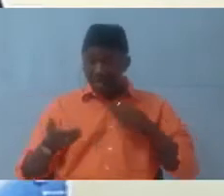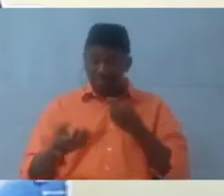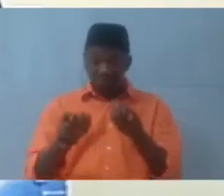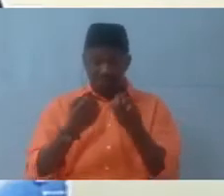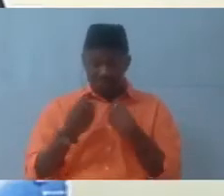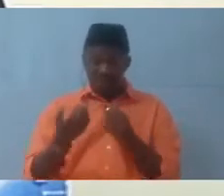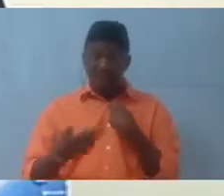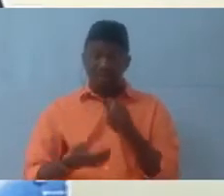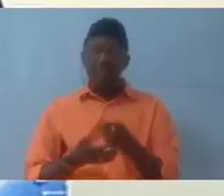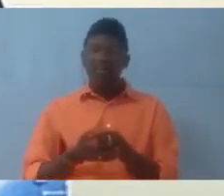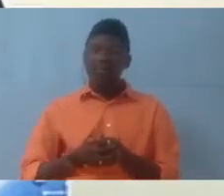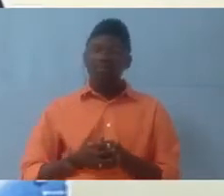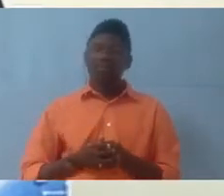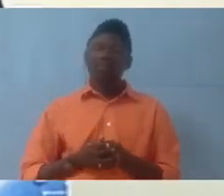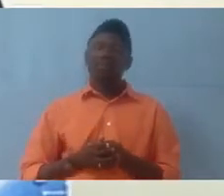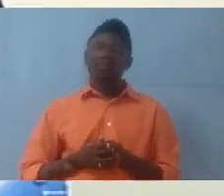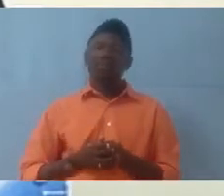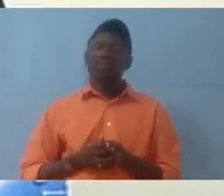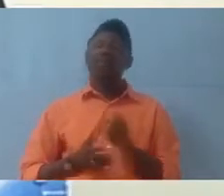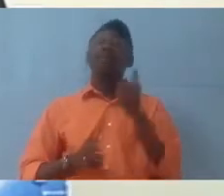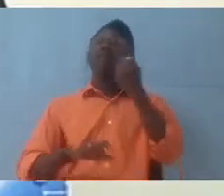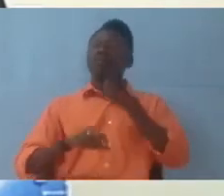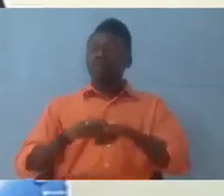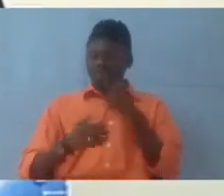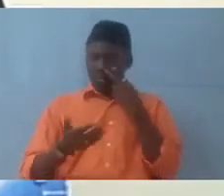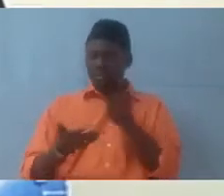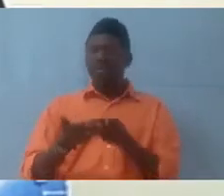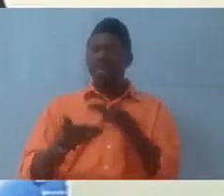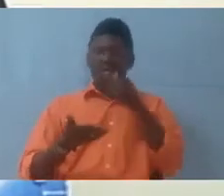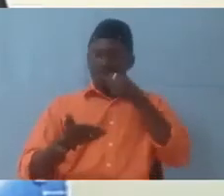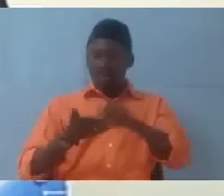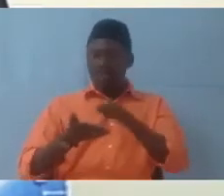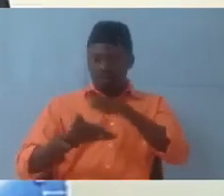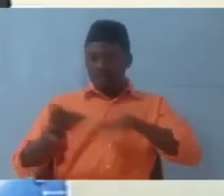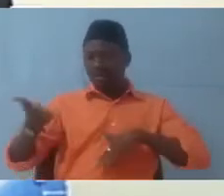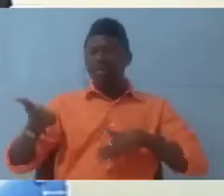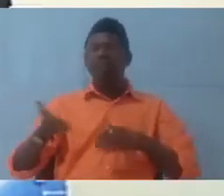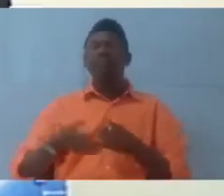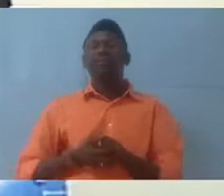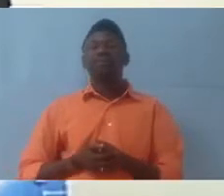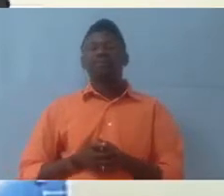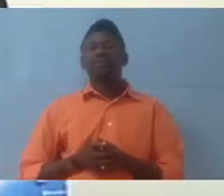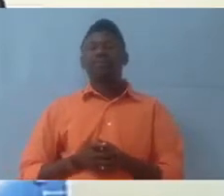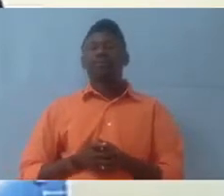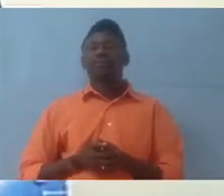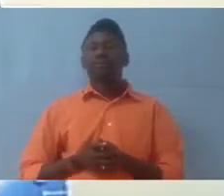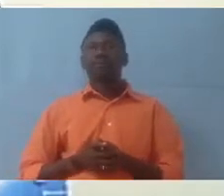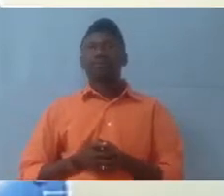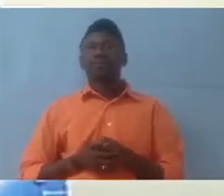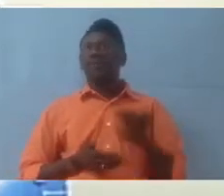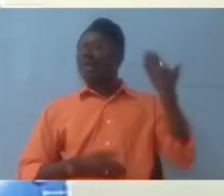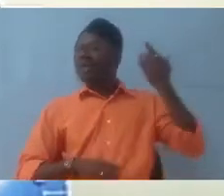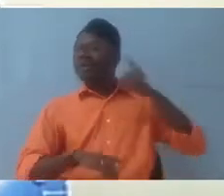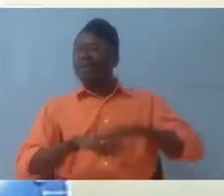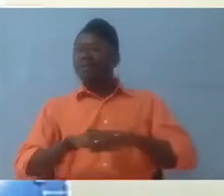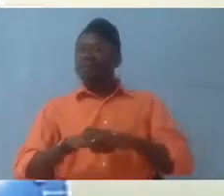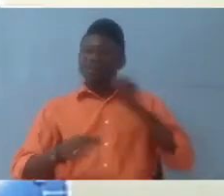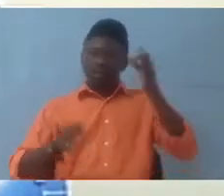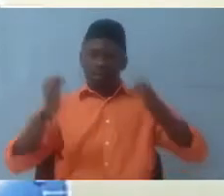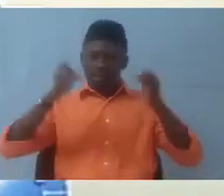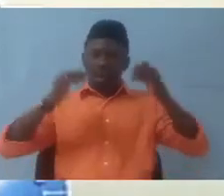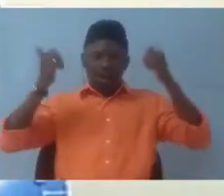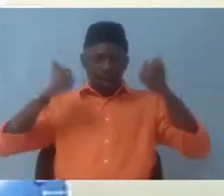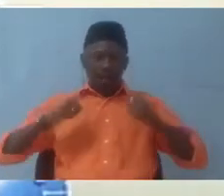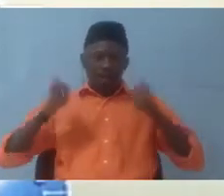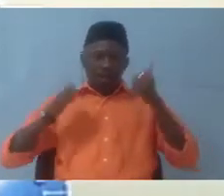ndigal bo nga xamne ni mom nga ma wan ni the first time bi ci ndjel ben yoon. At the time that the case